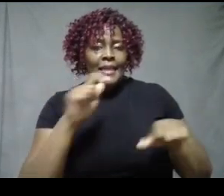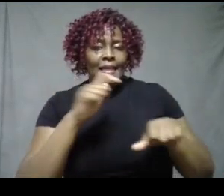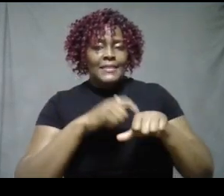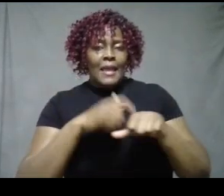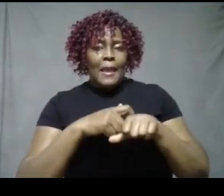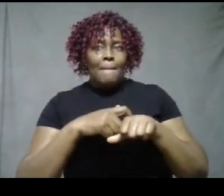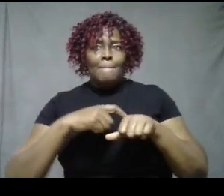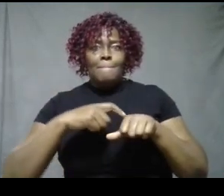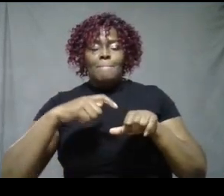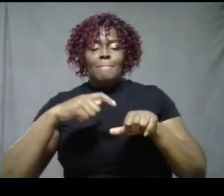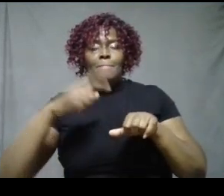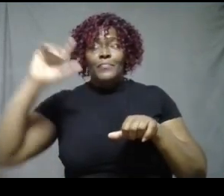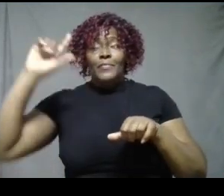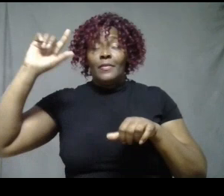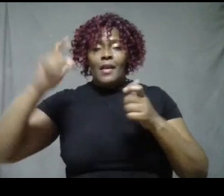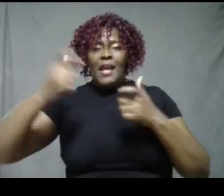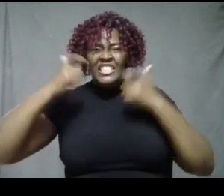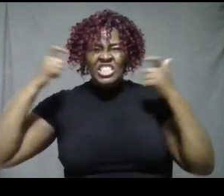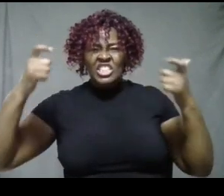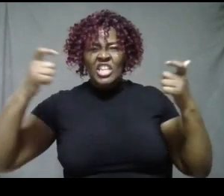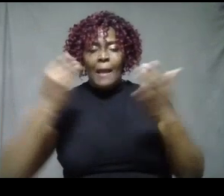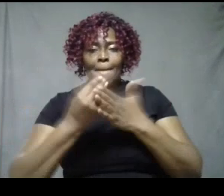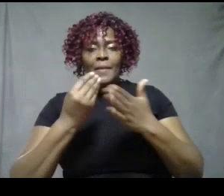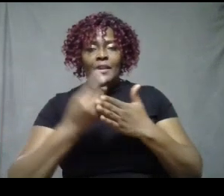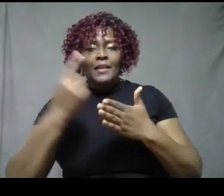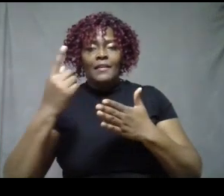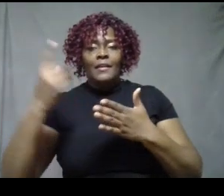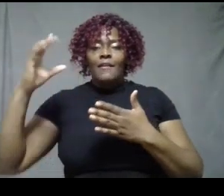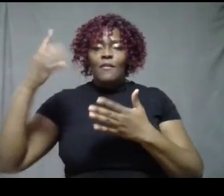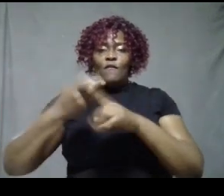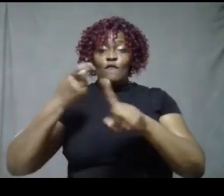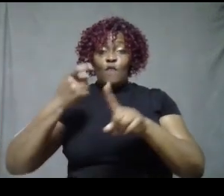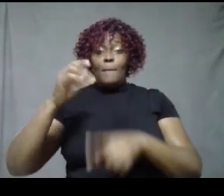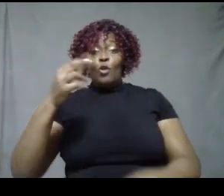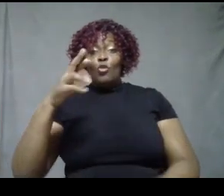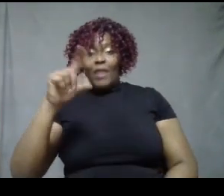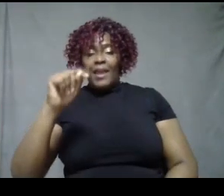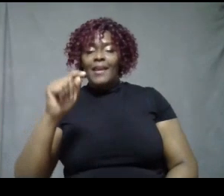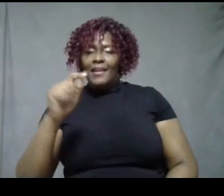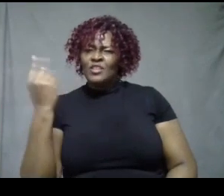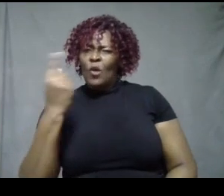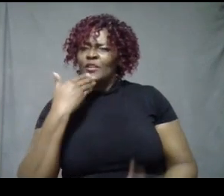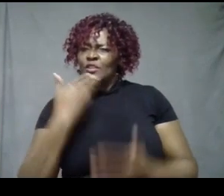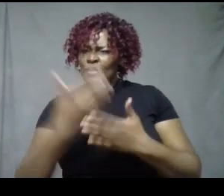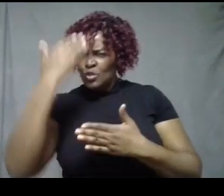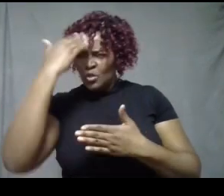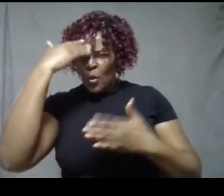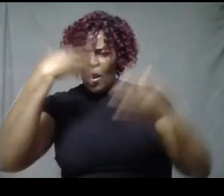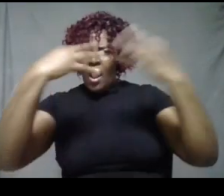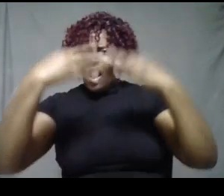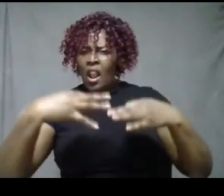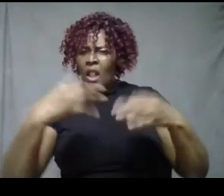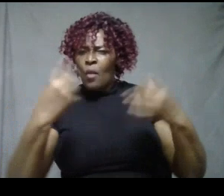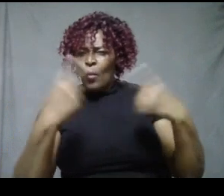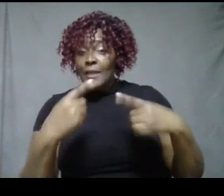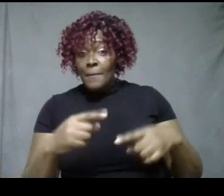from a grant, it's always good to hear what's going on. And that's an area that has needed